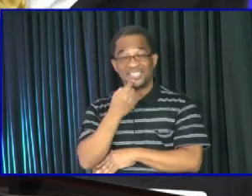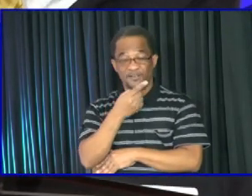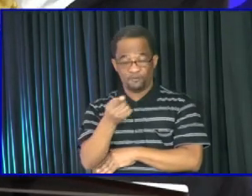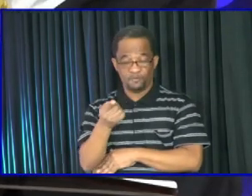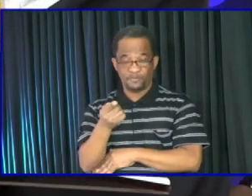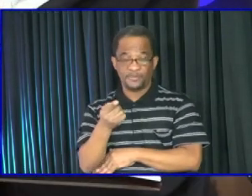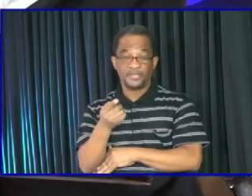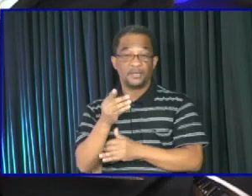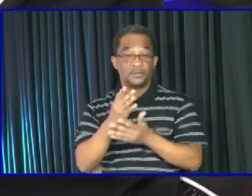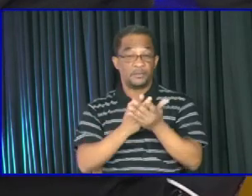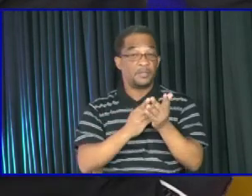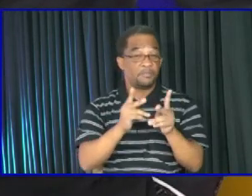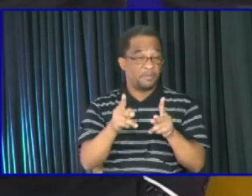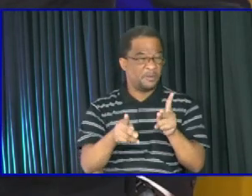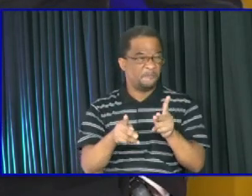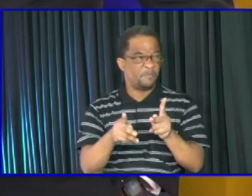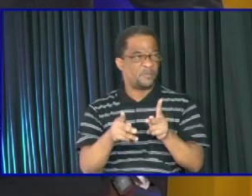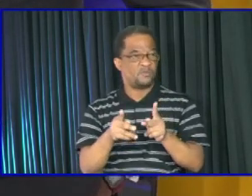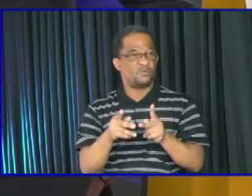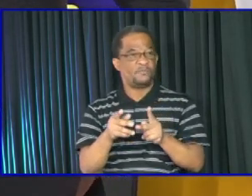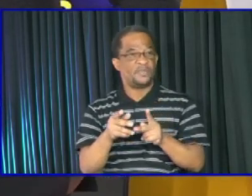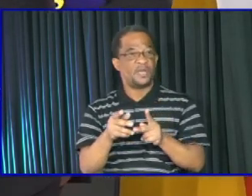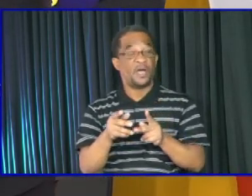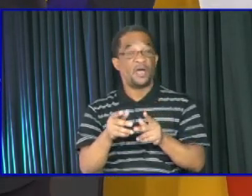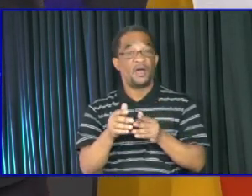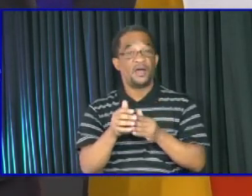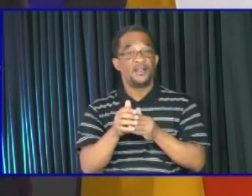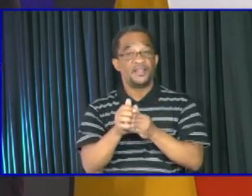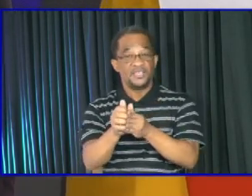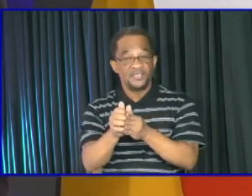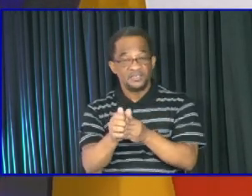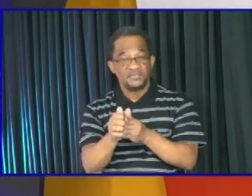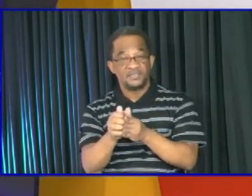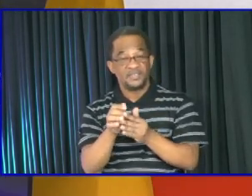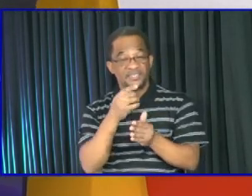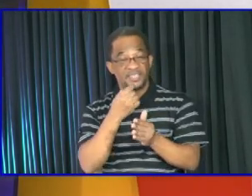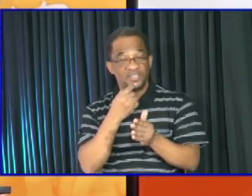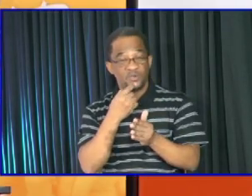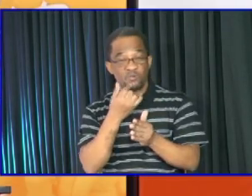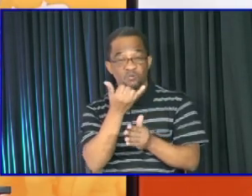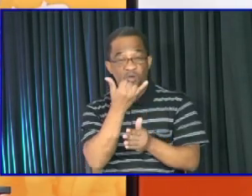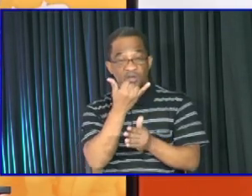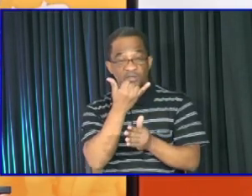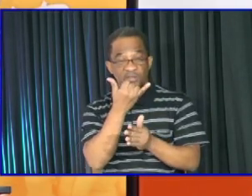of these people are leading contrary to God's word.